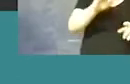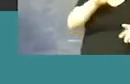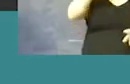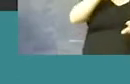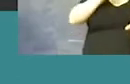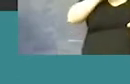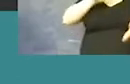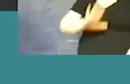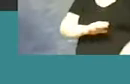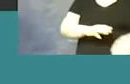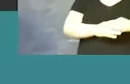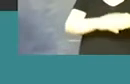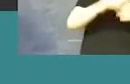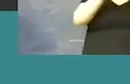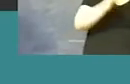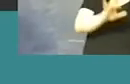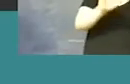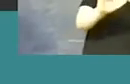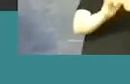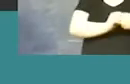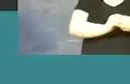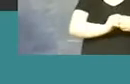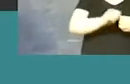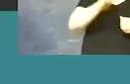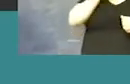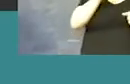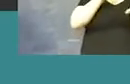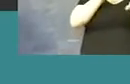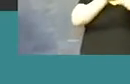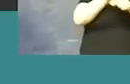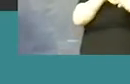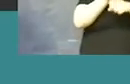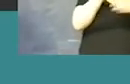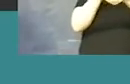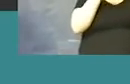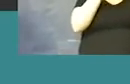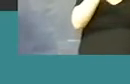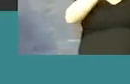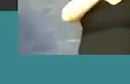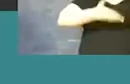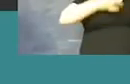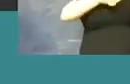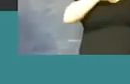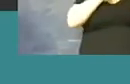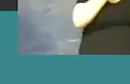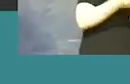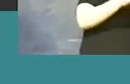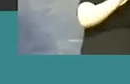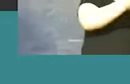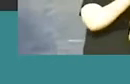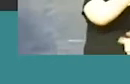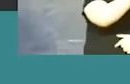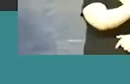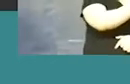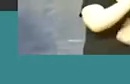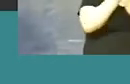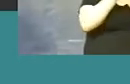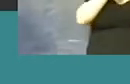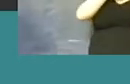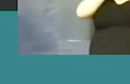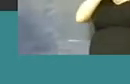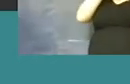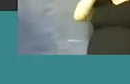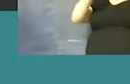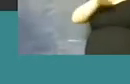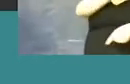haven't been adequate supplies delivered to this area to even finish vaccinating the people in group 1A when they started to announce that people in 1B